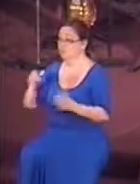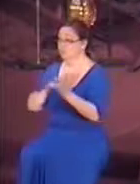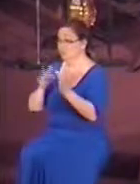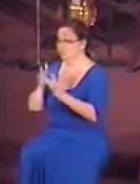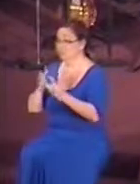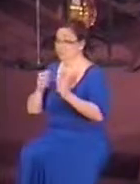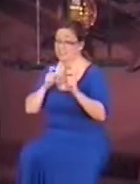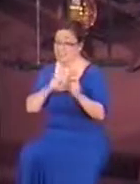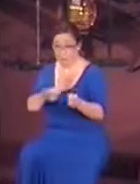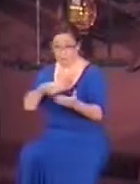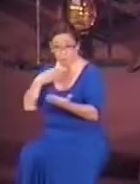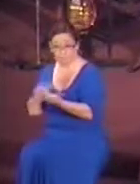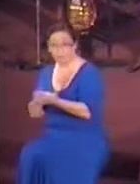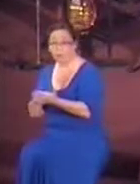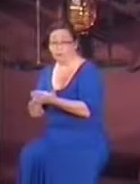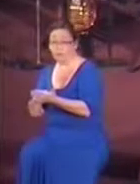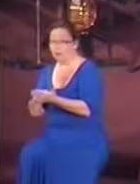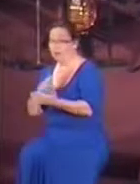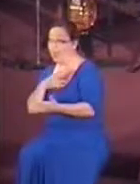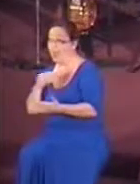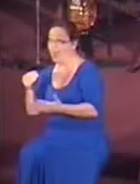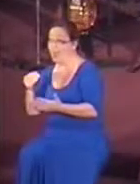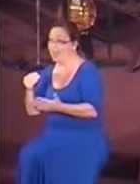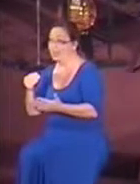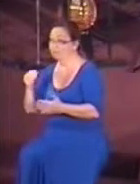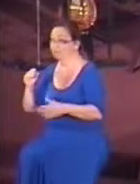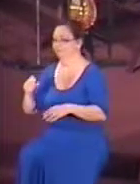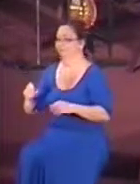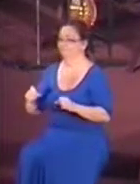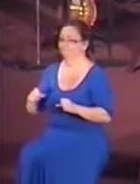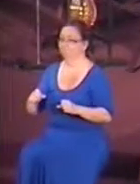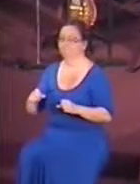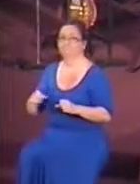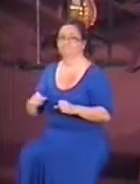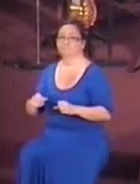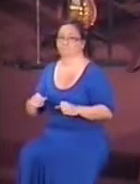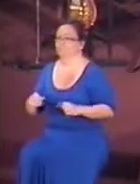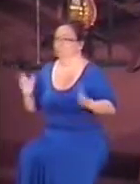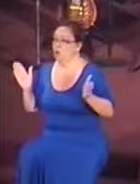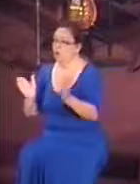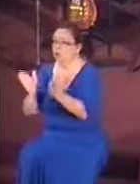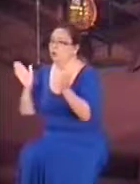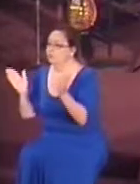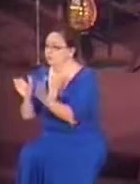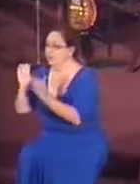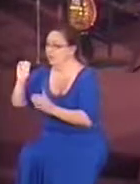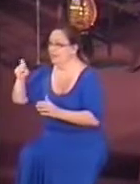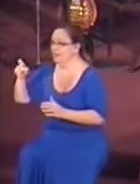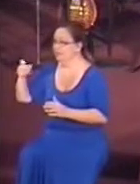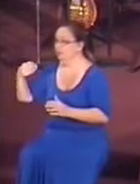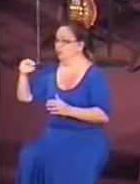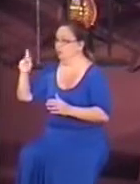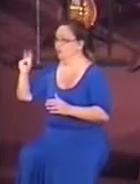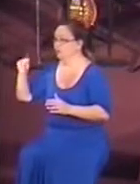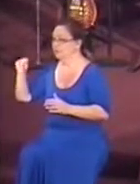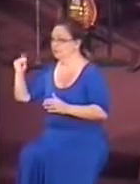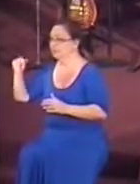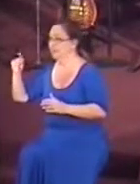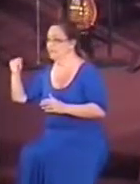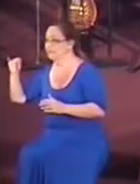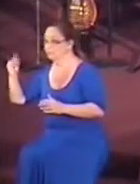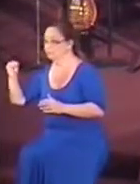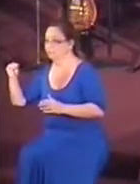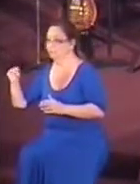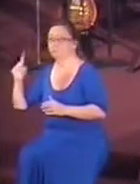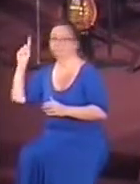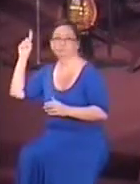him evidence, but he also gives him exhortation. I mean, think about this. Look at verse 28. Jesus said, he's telling